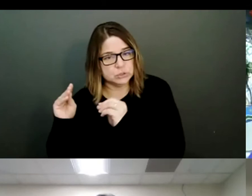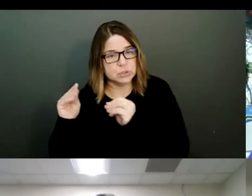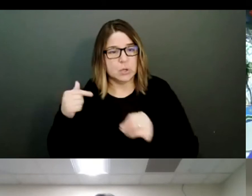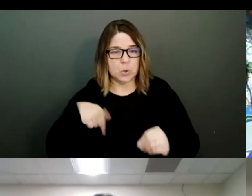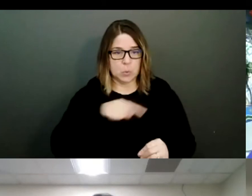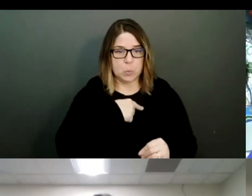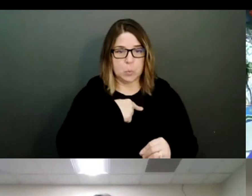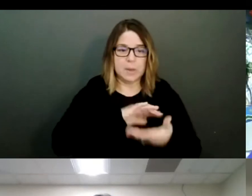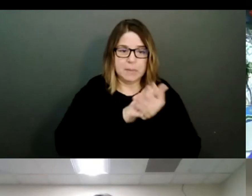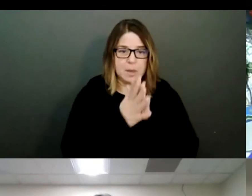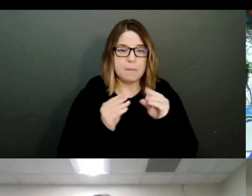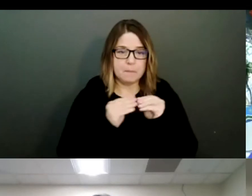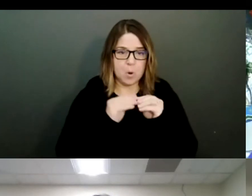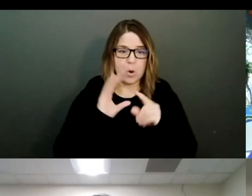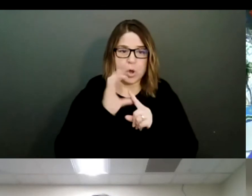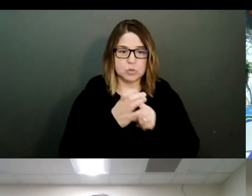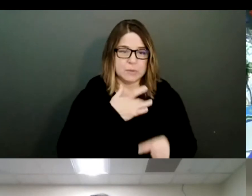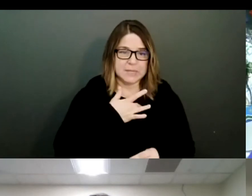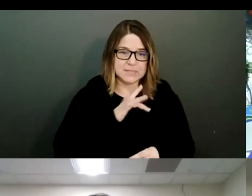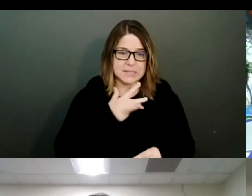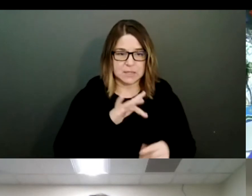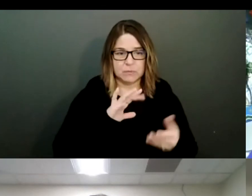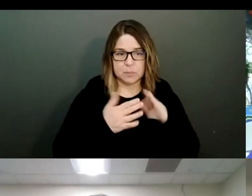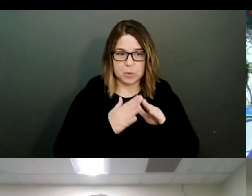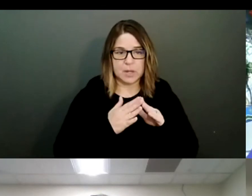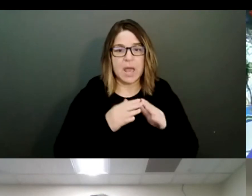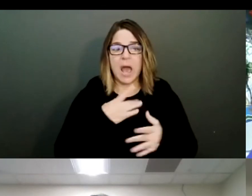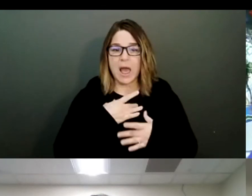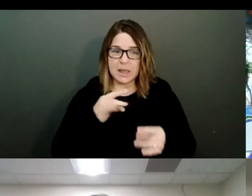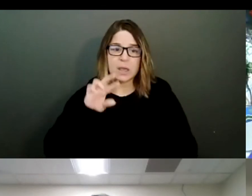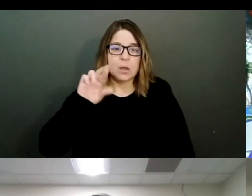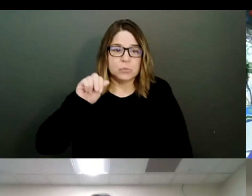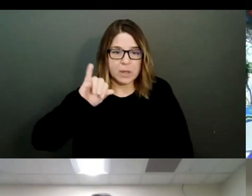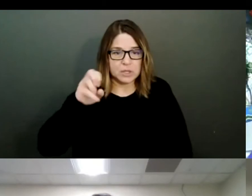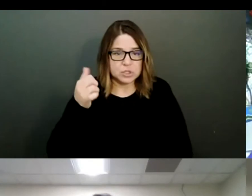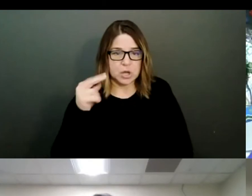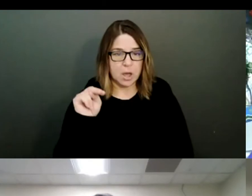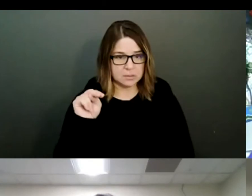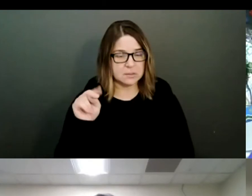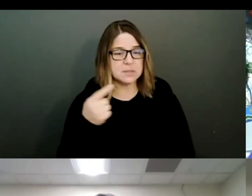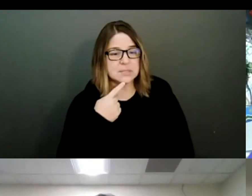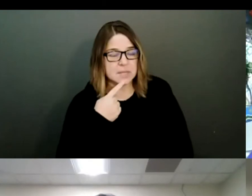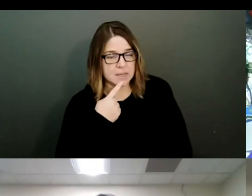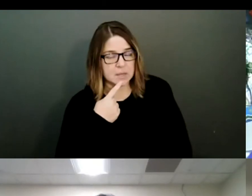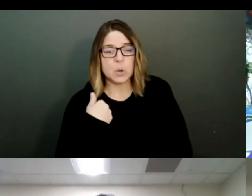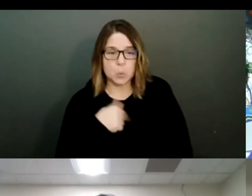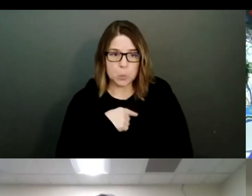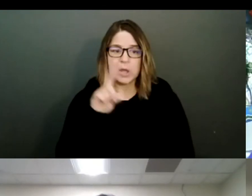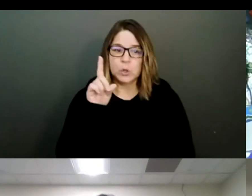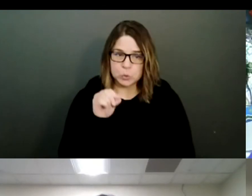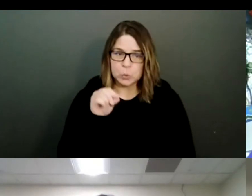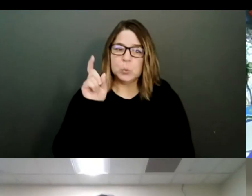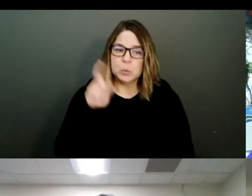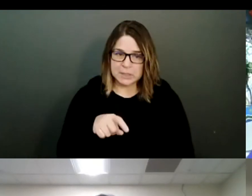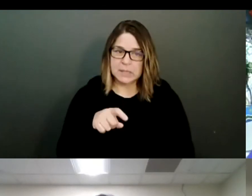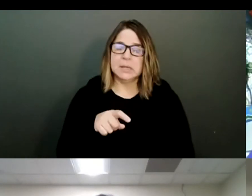community. And I really like what Rajean said. We really do need to begin to treat people how